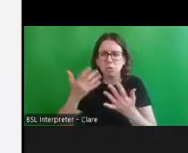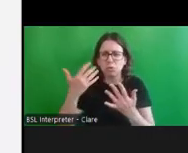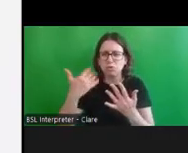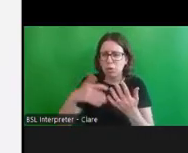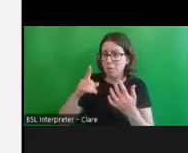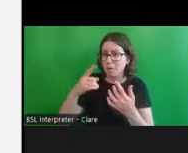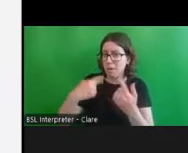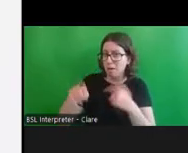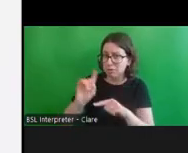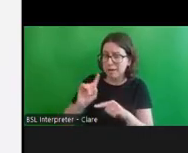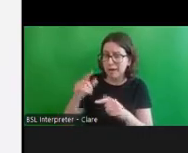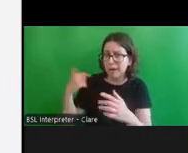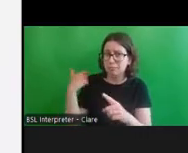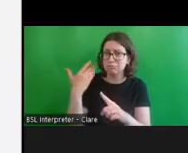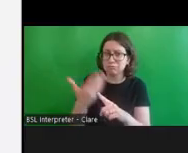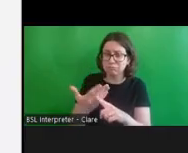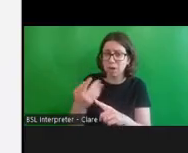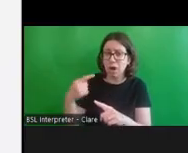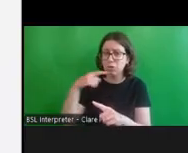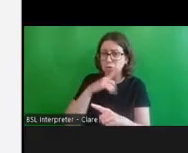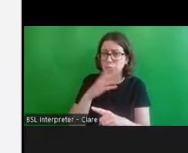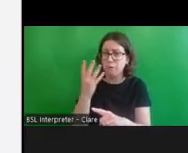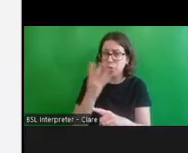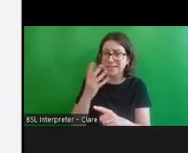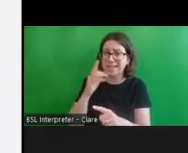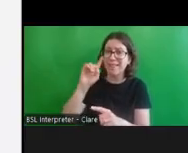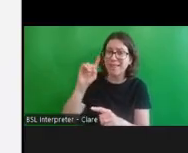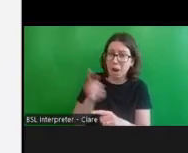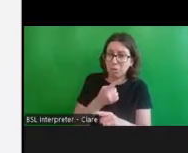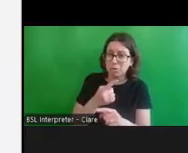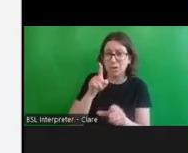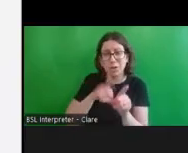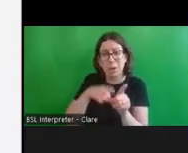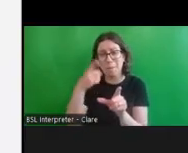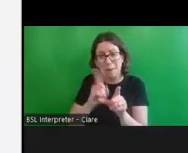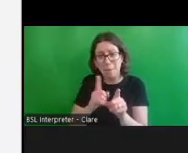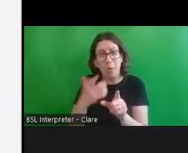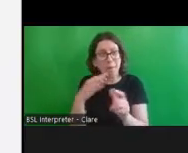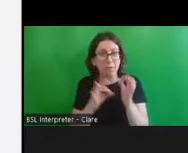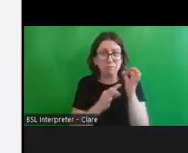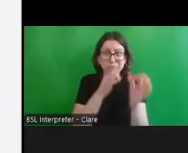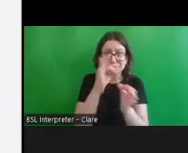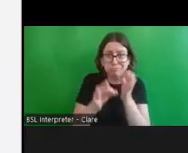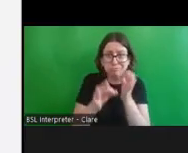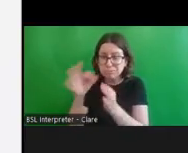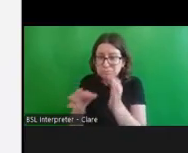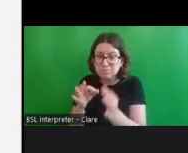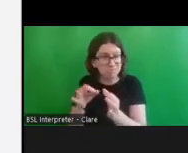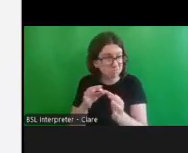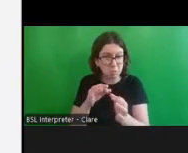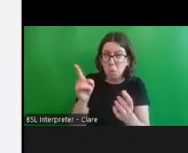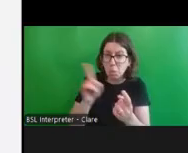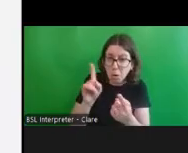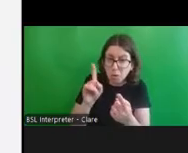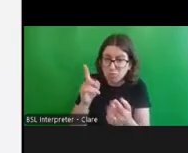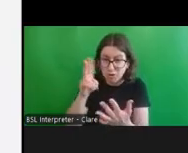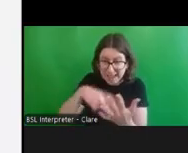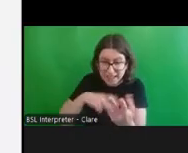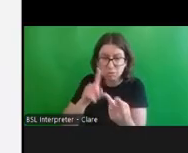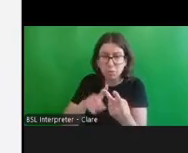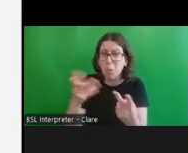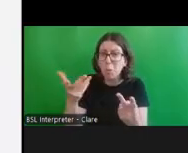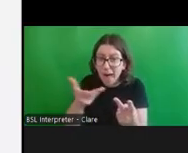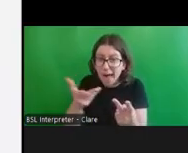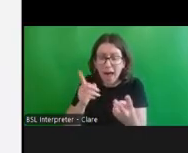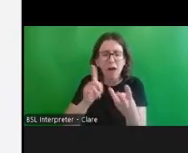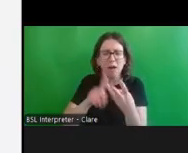year, 114,000 young people. And we asked them quite a lot of questions about what do they read, where do they do it,